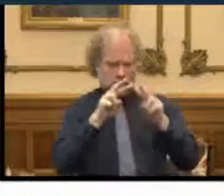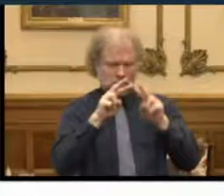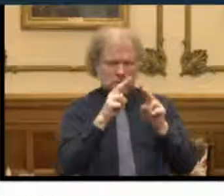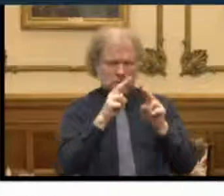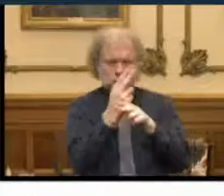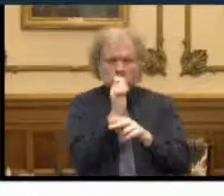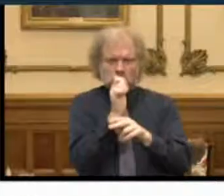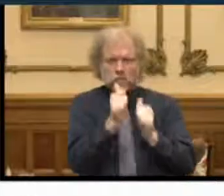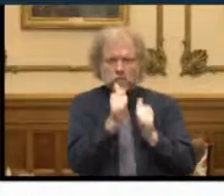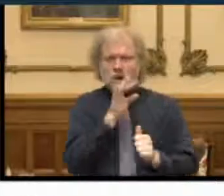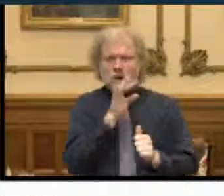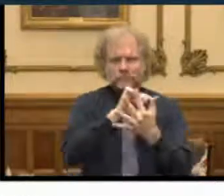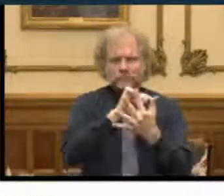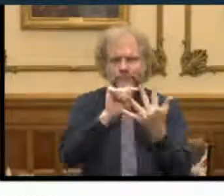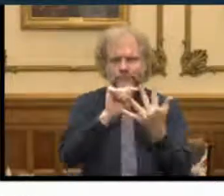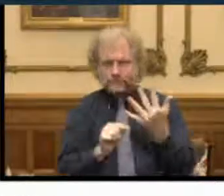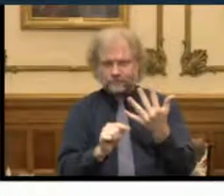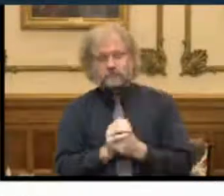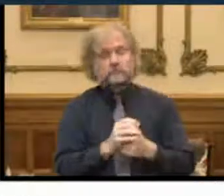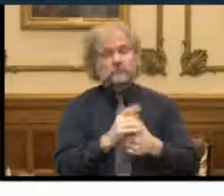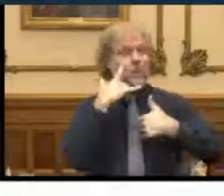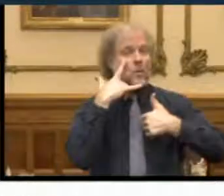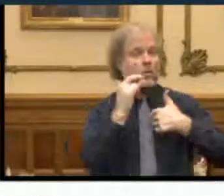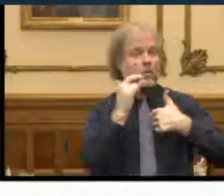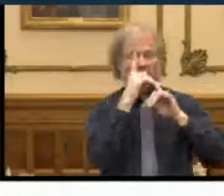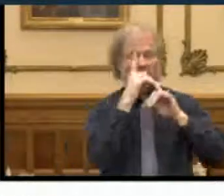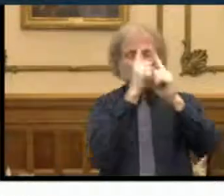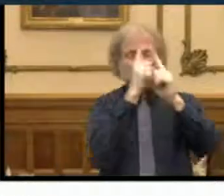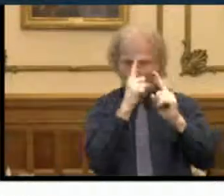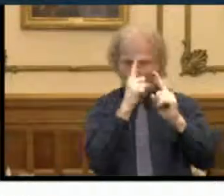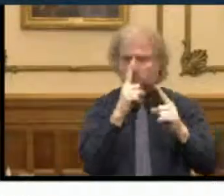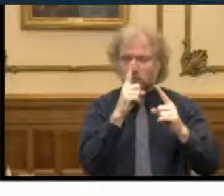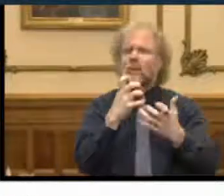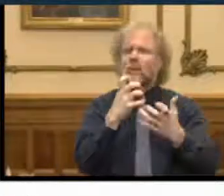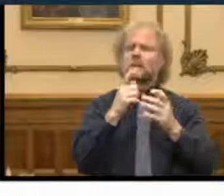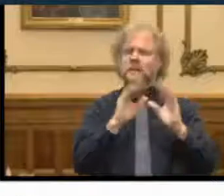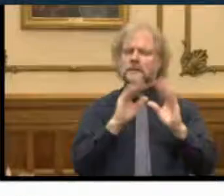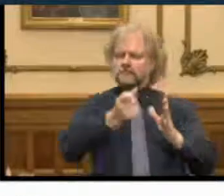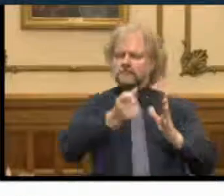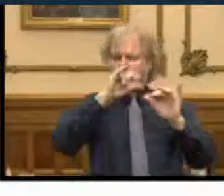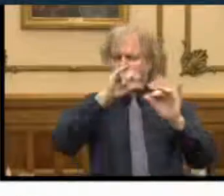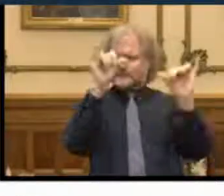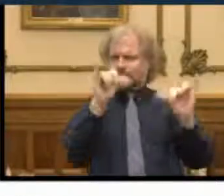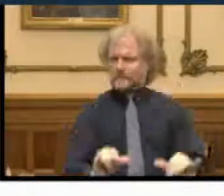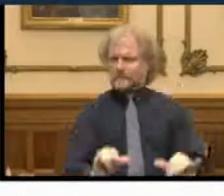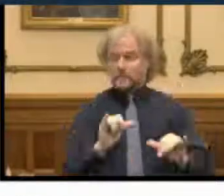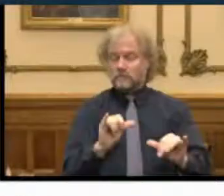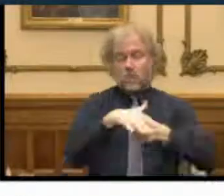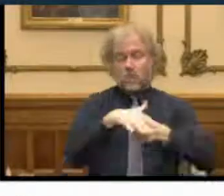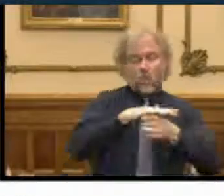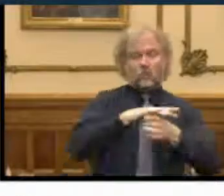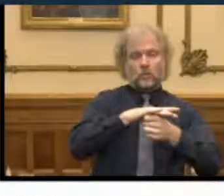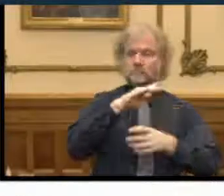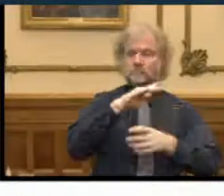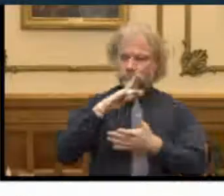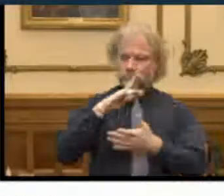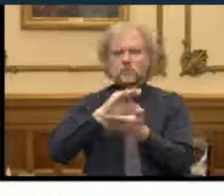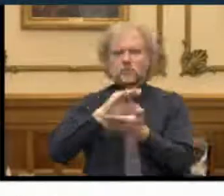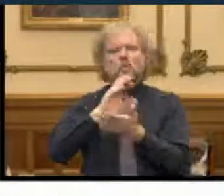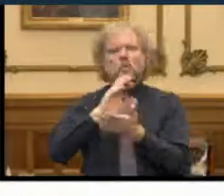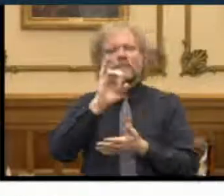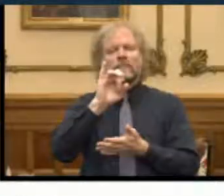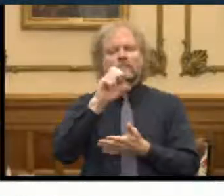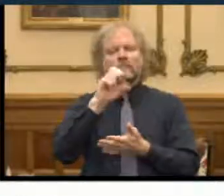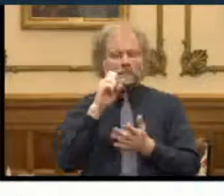colors counties fall into. The goal is to provide an easy-to-understand system that local and school officials can use to inform